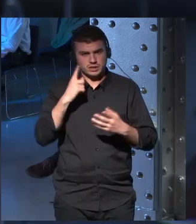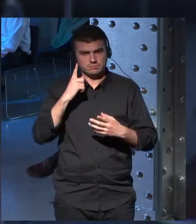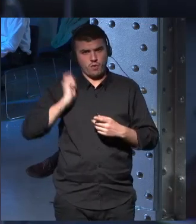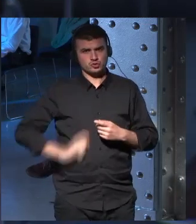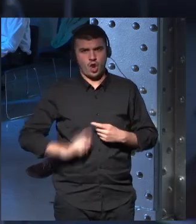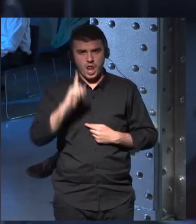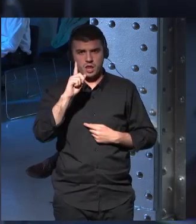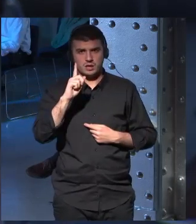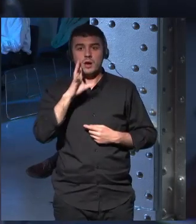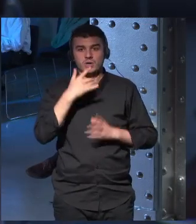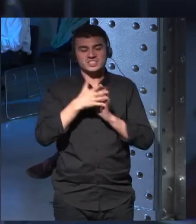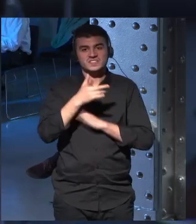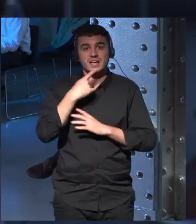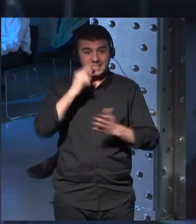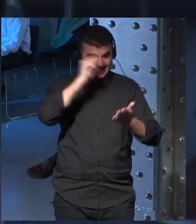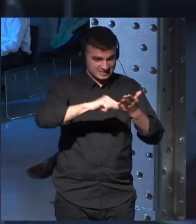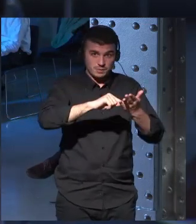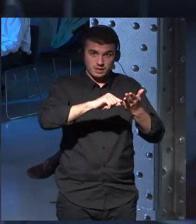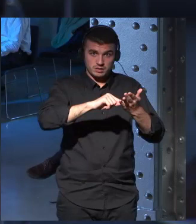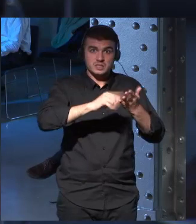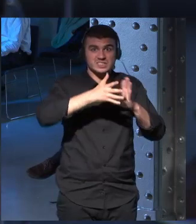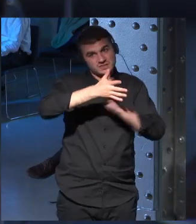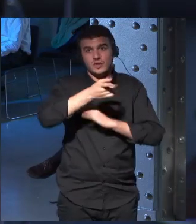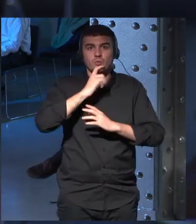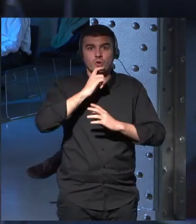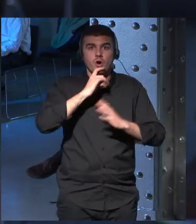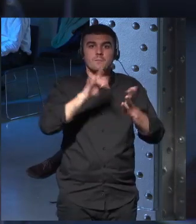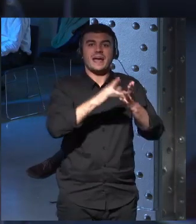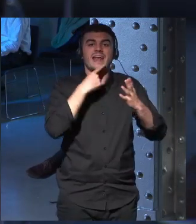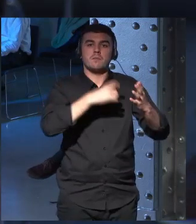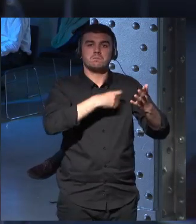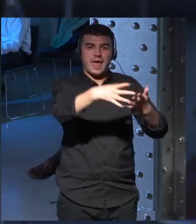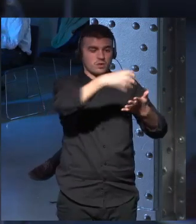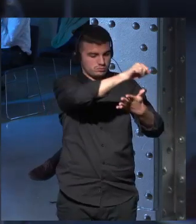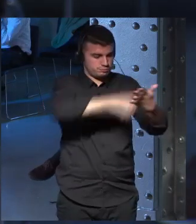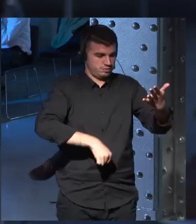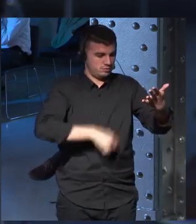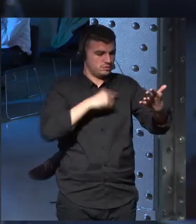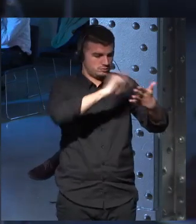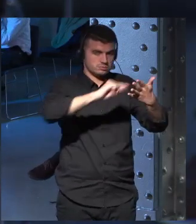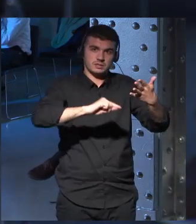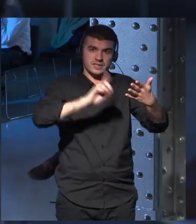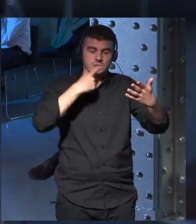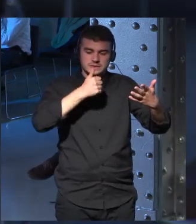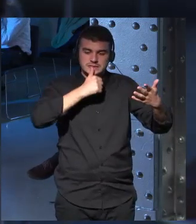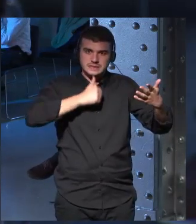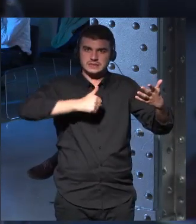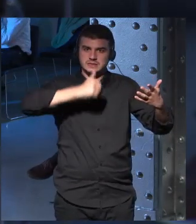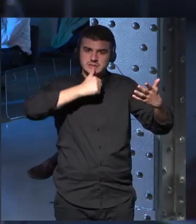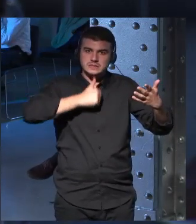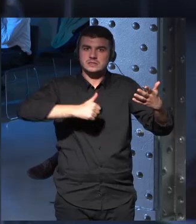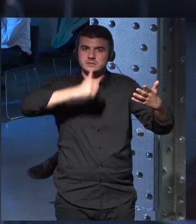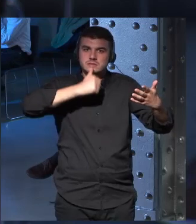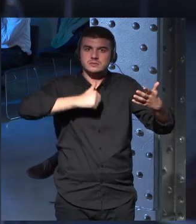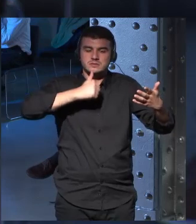yourself to the blankness of the page and wait patiently to hear whether the